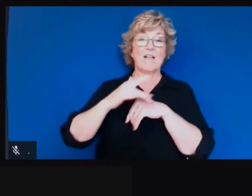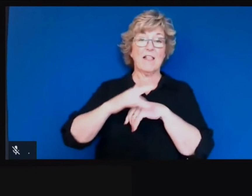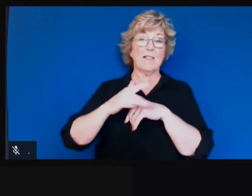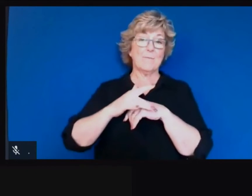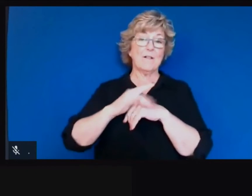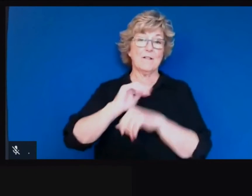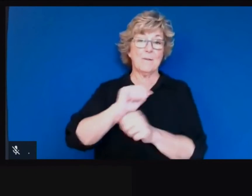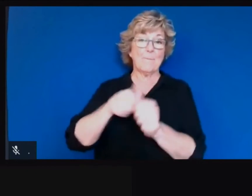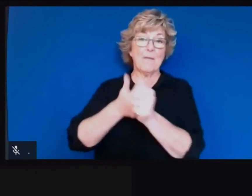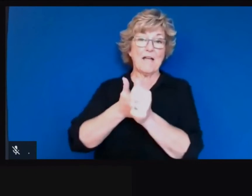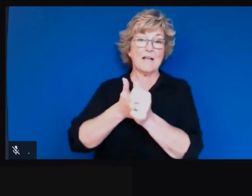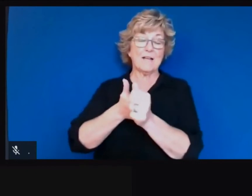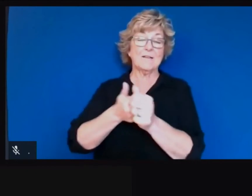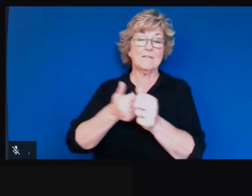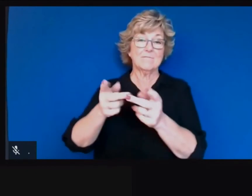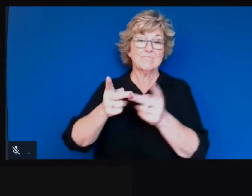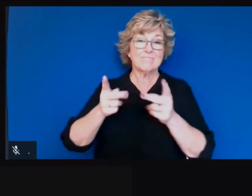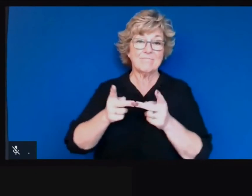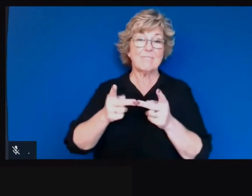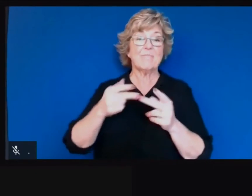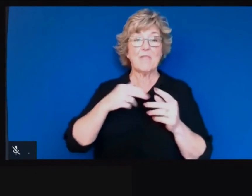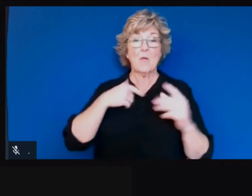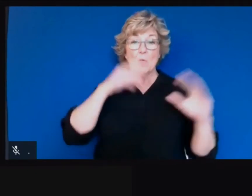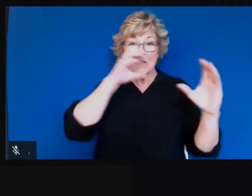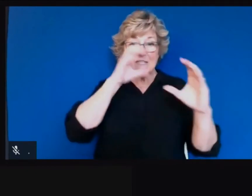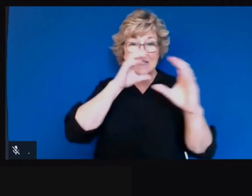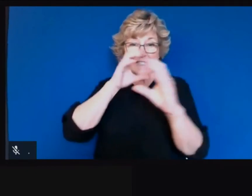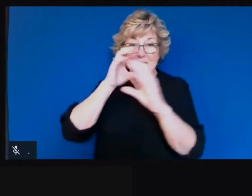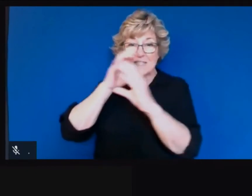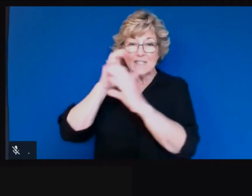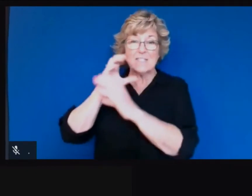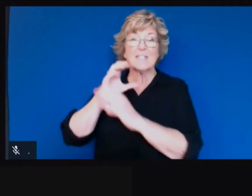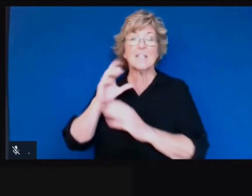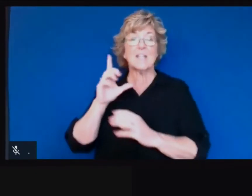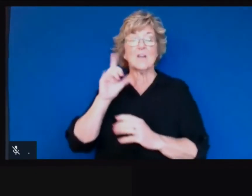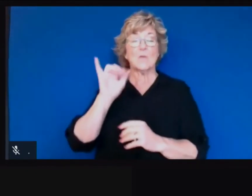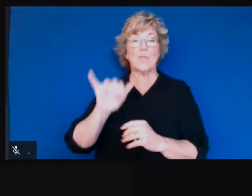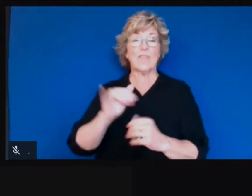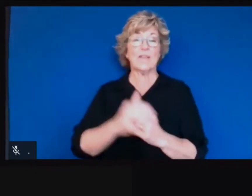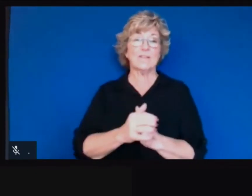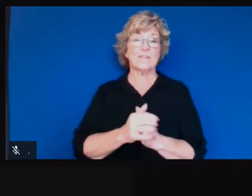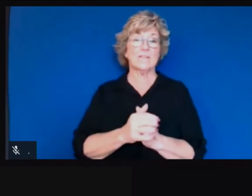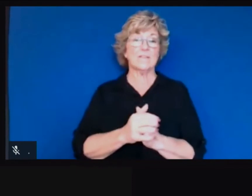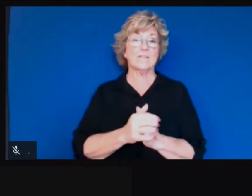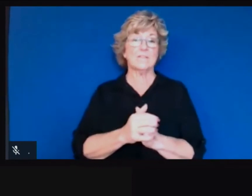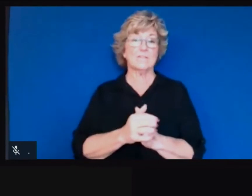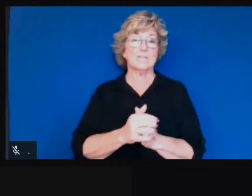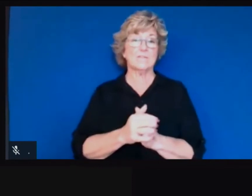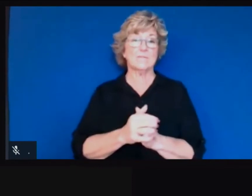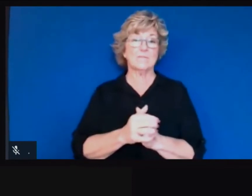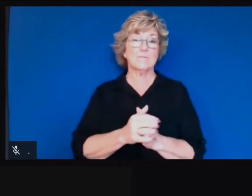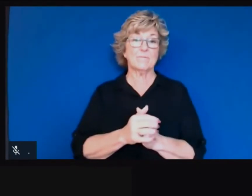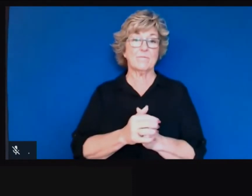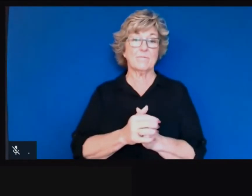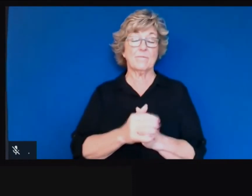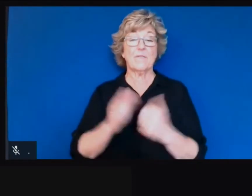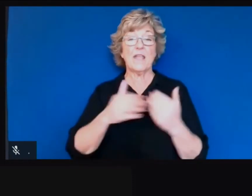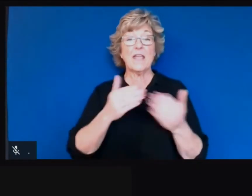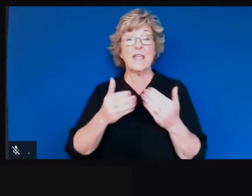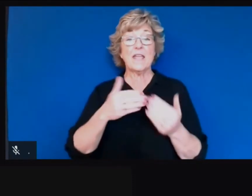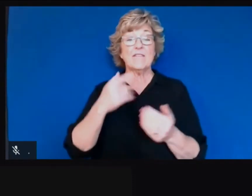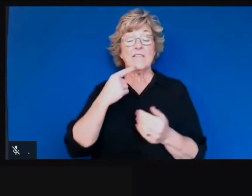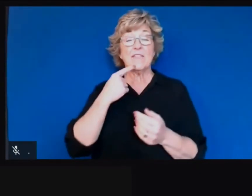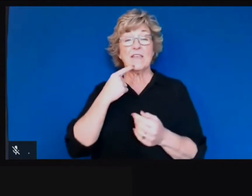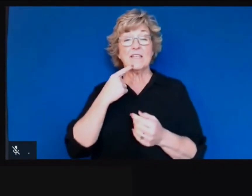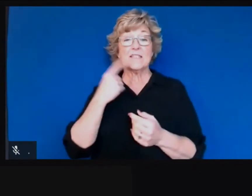sites set up as well. So we are seeking to do that. Even if a county is said one day that they're not